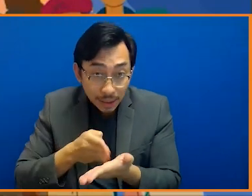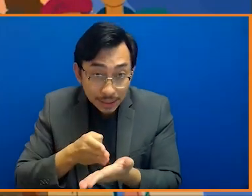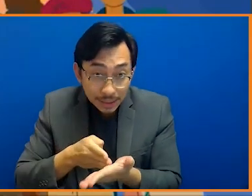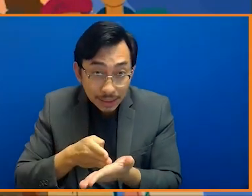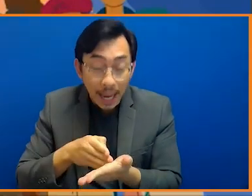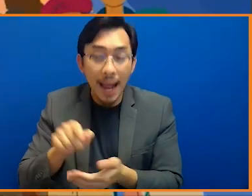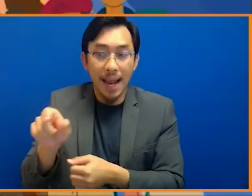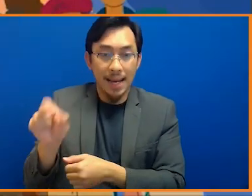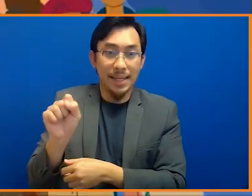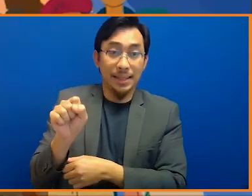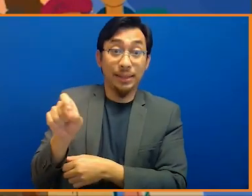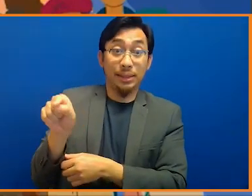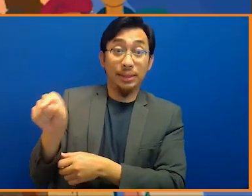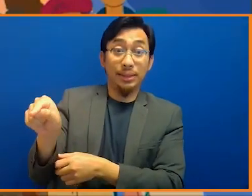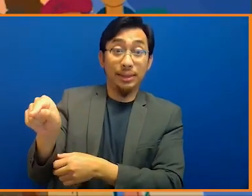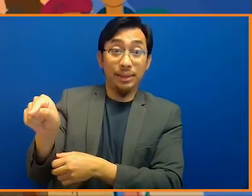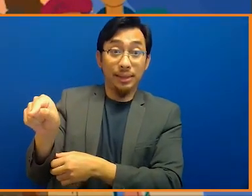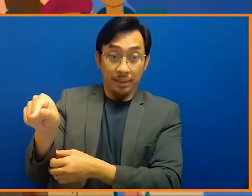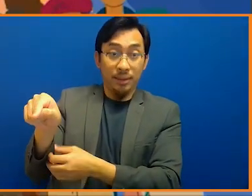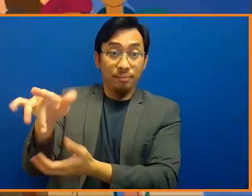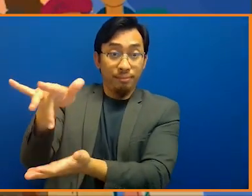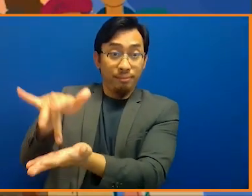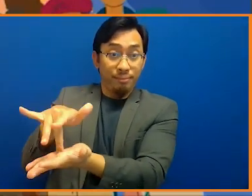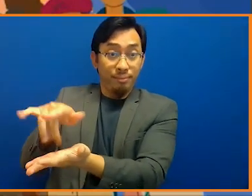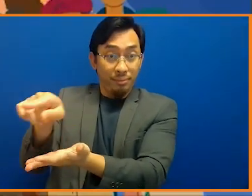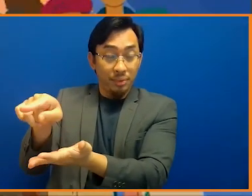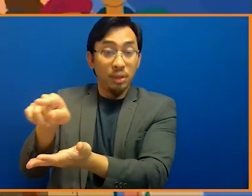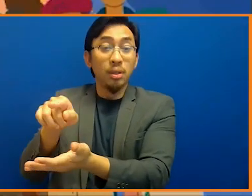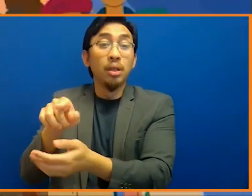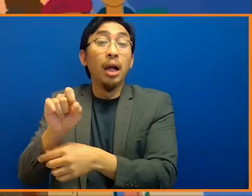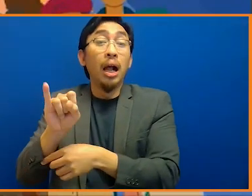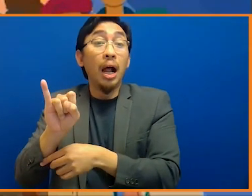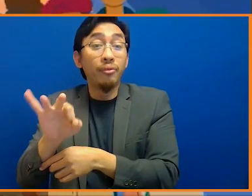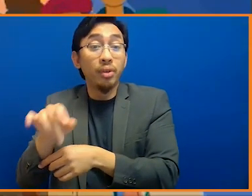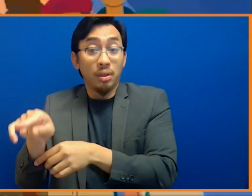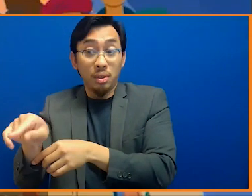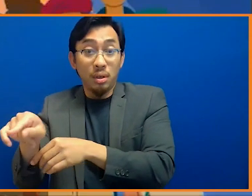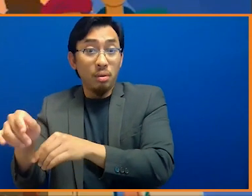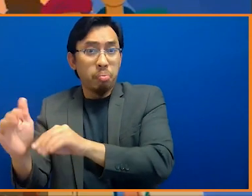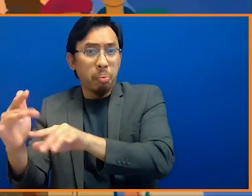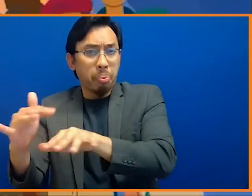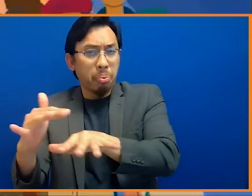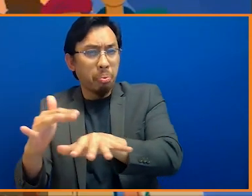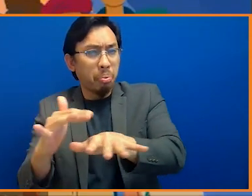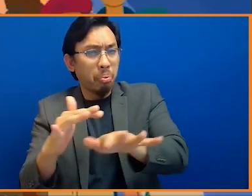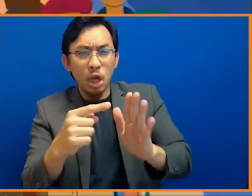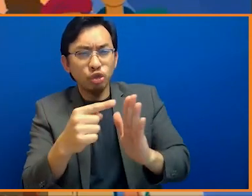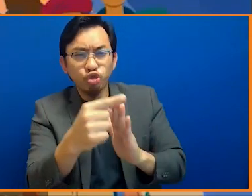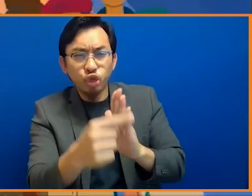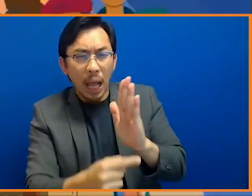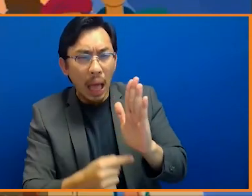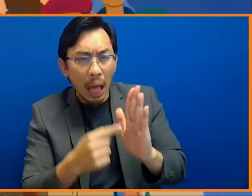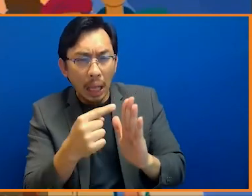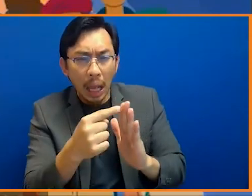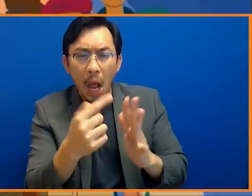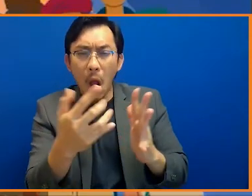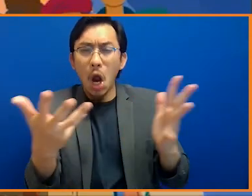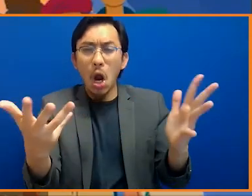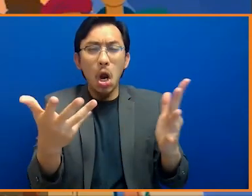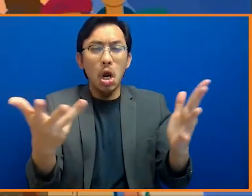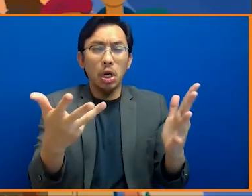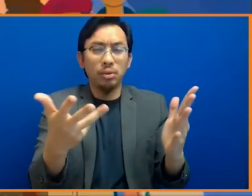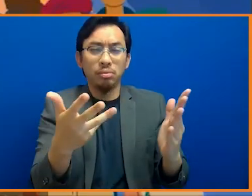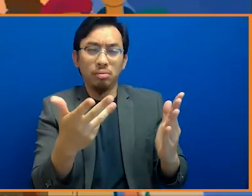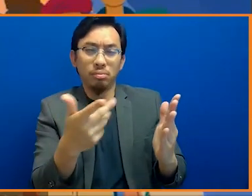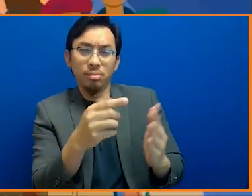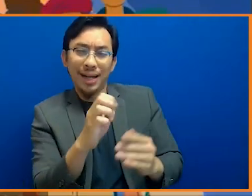So that source, if that travel to somewhere in Sri Lanka, for example, to the eastern part of the